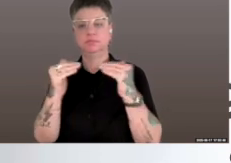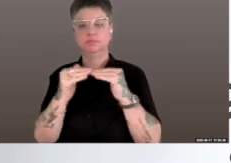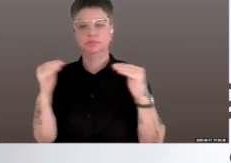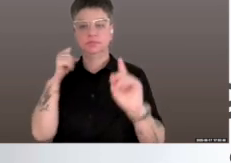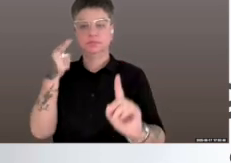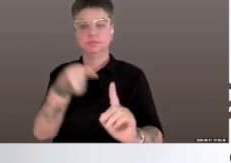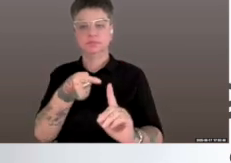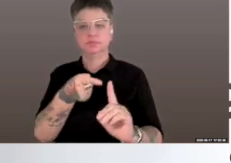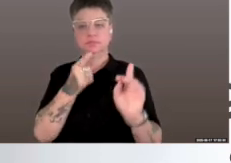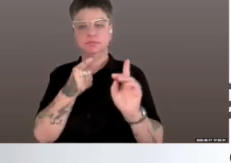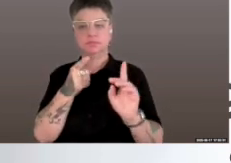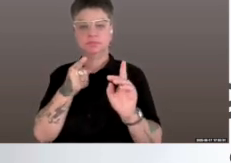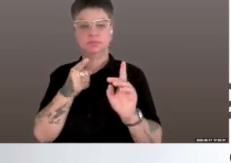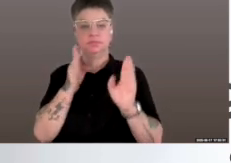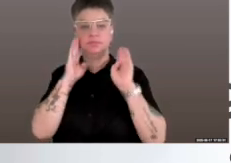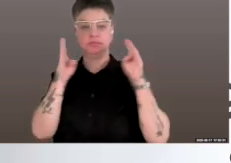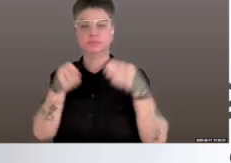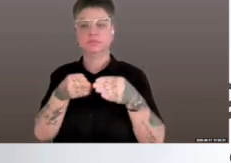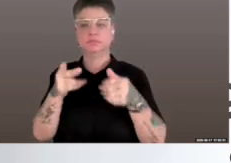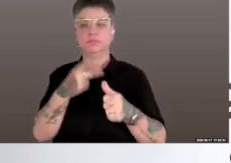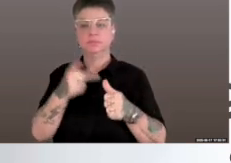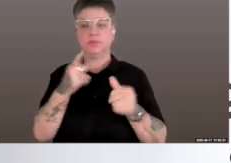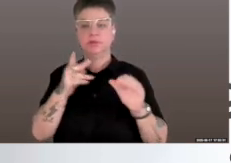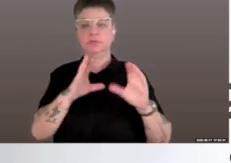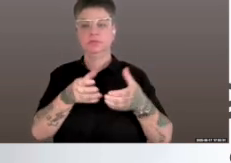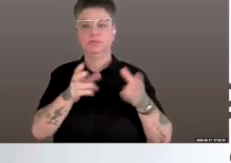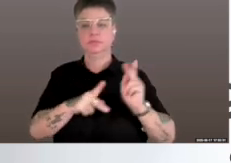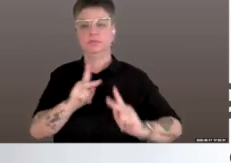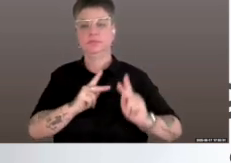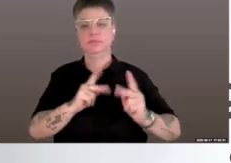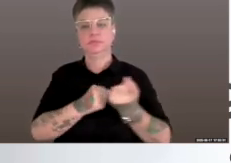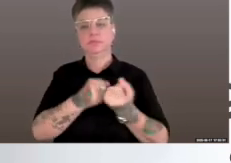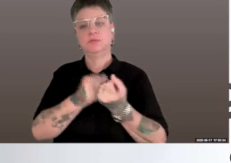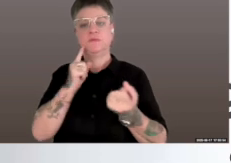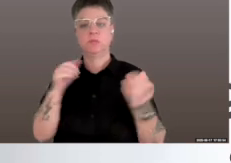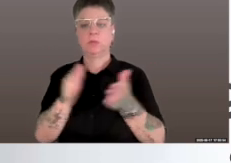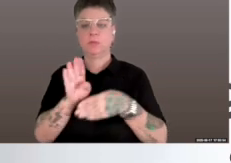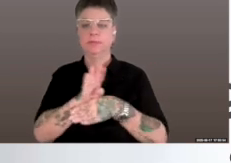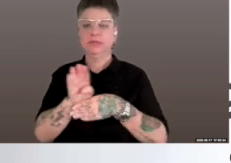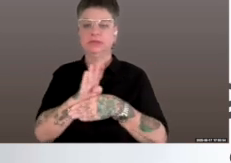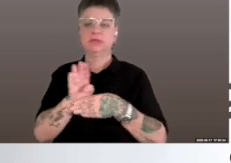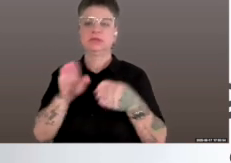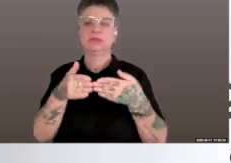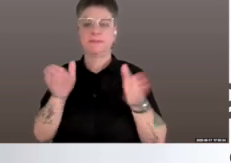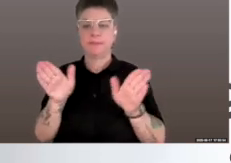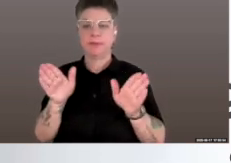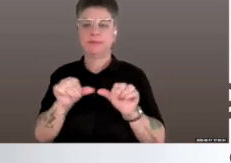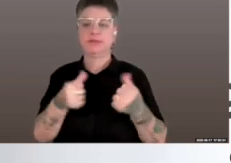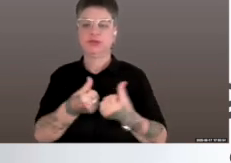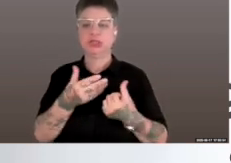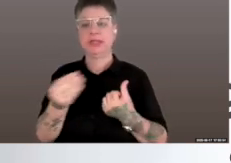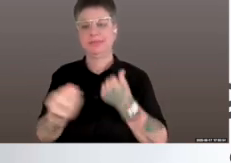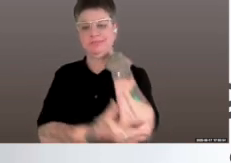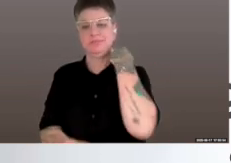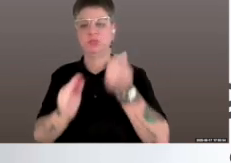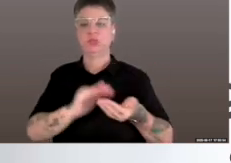annually. The strategy serves as a roadmap showing how state incentives can help spark private sector investment and